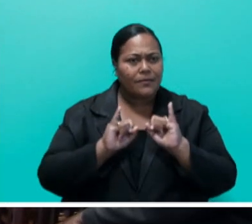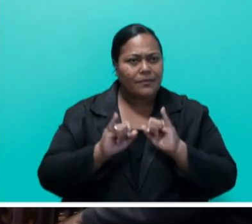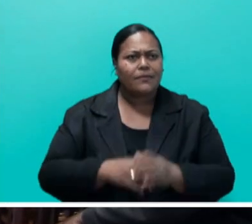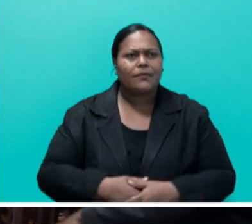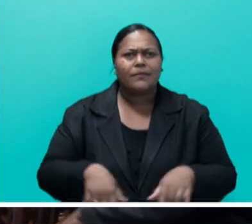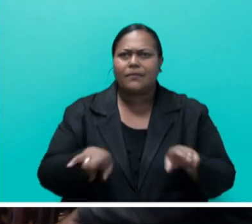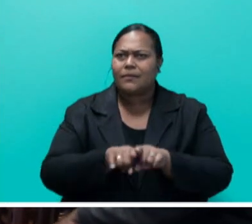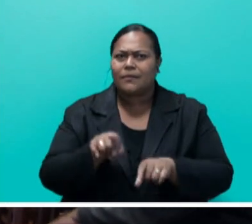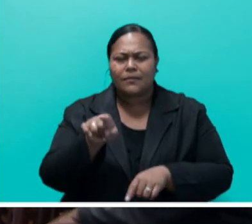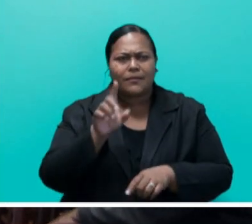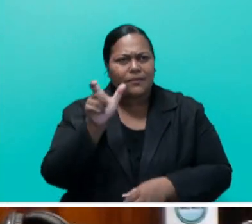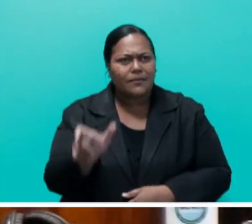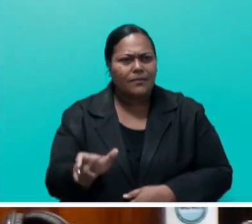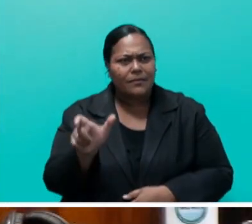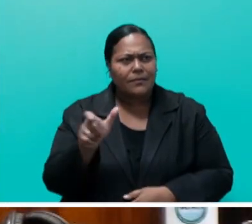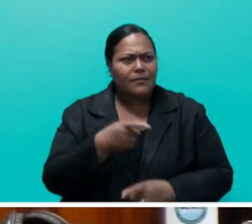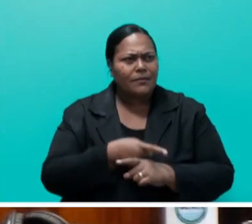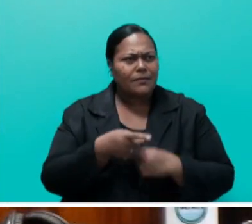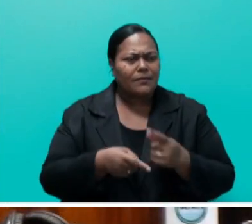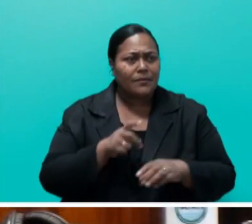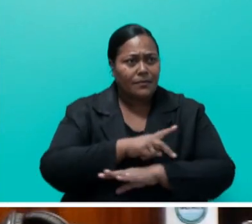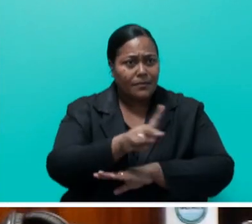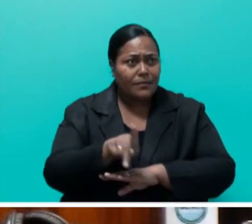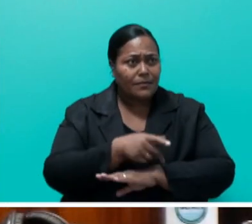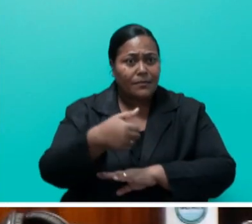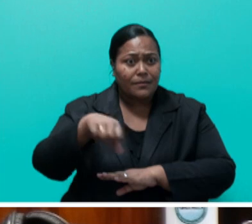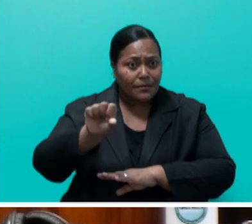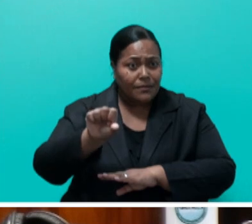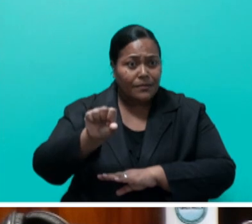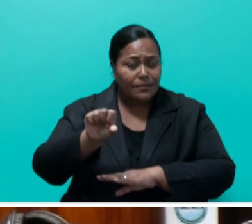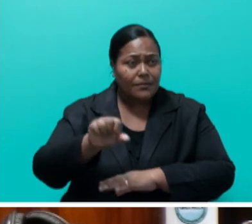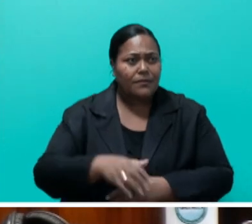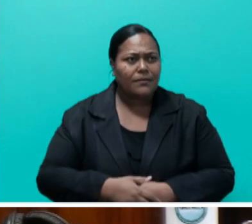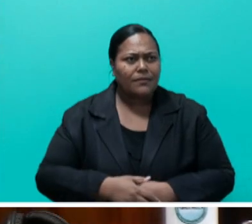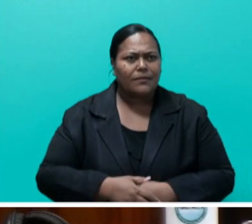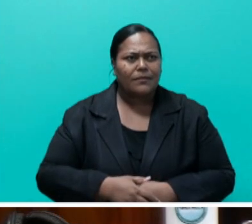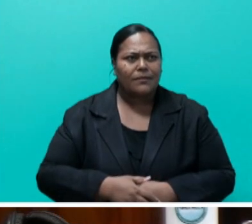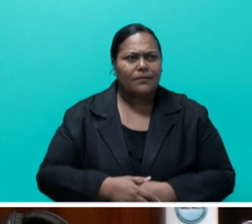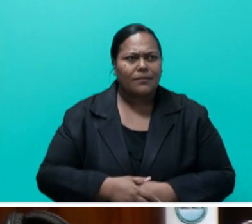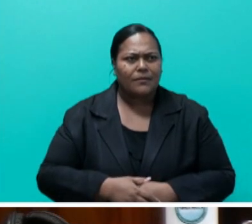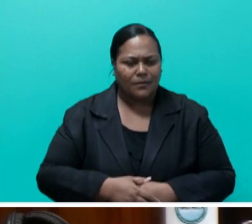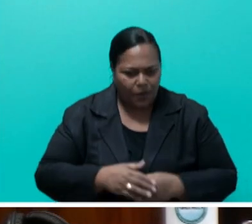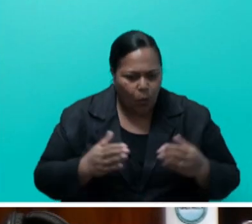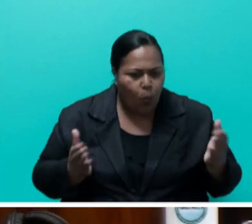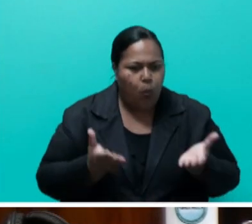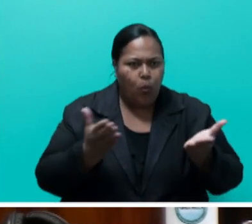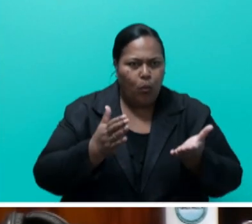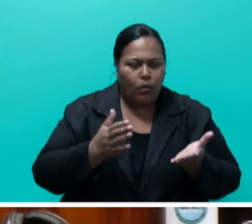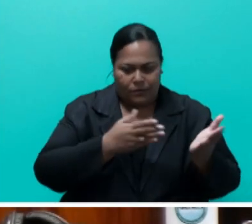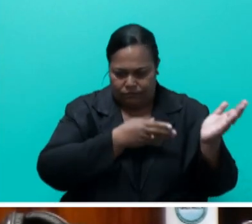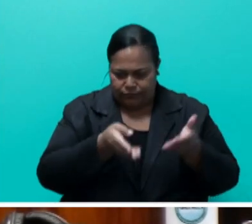gentleman that is talking about the Pacific being used as a buffer zone between